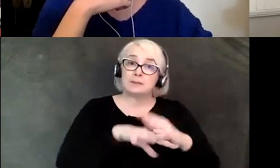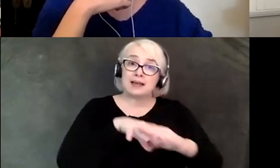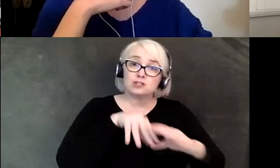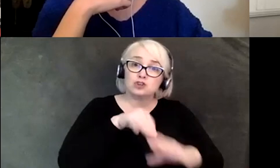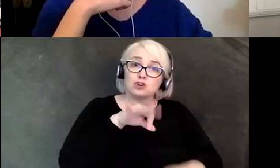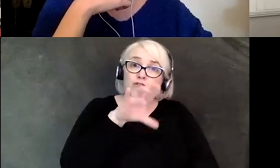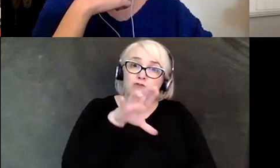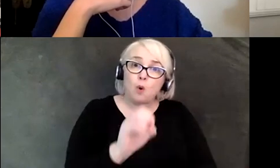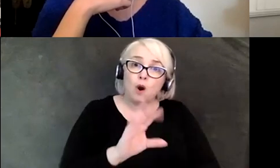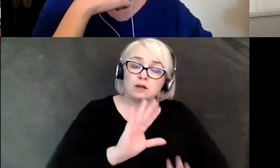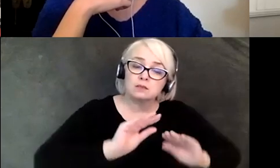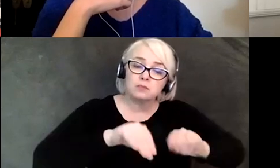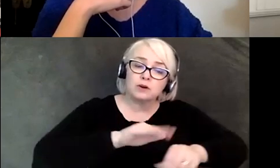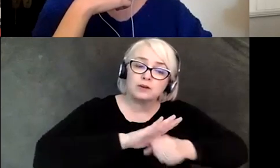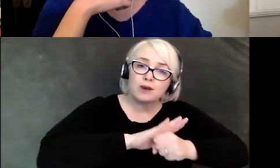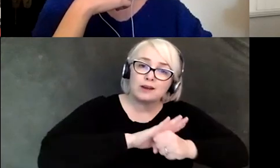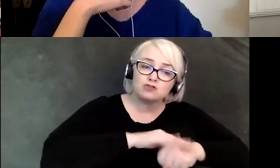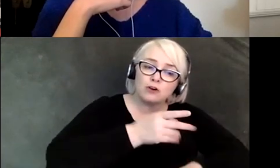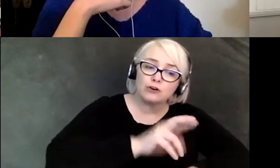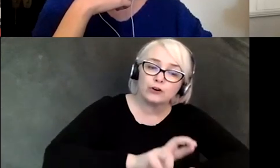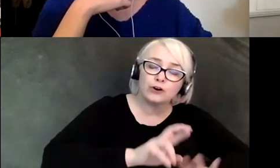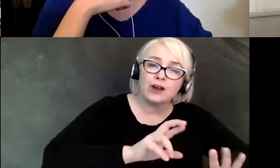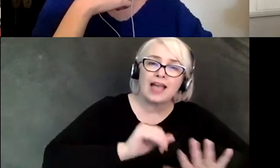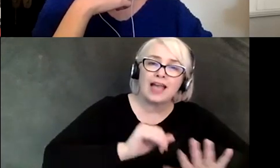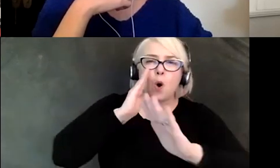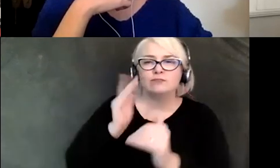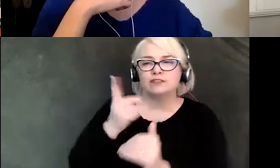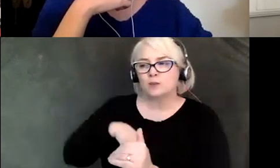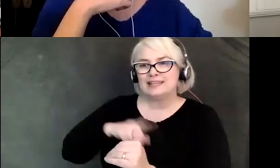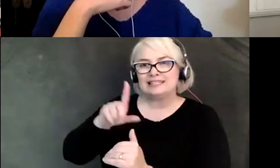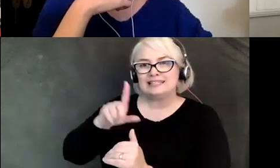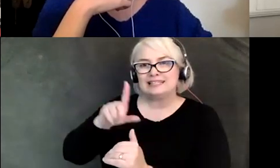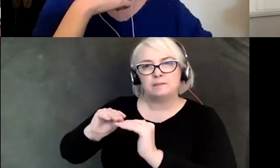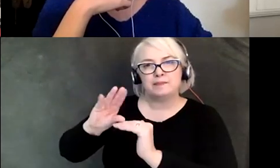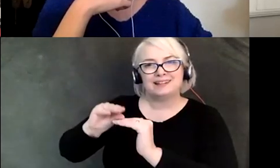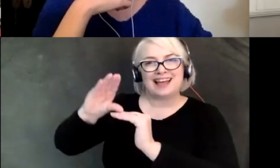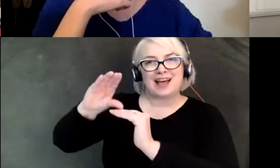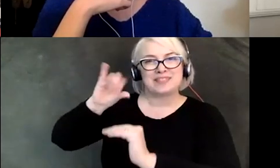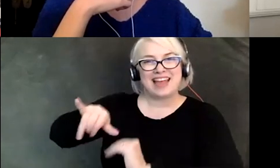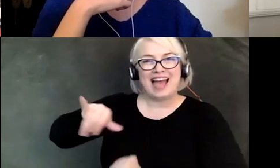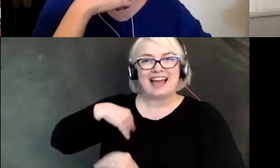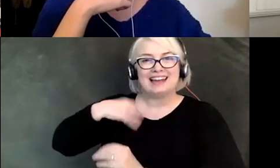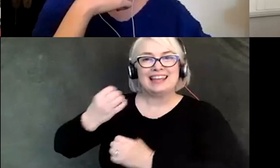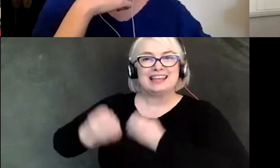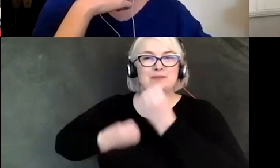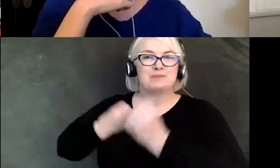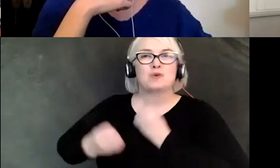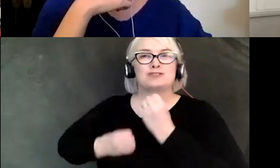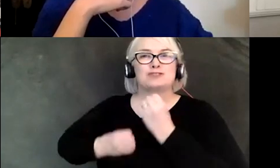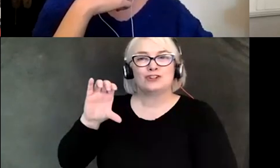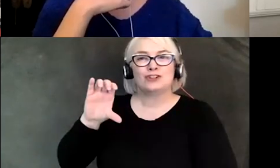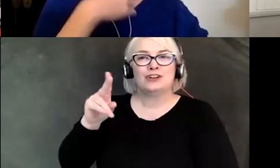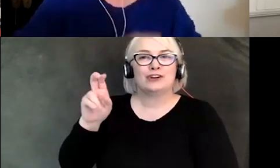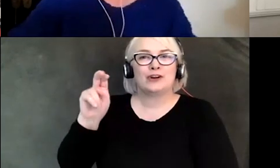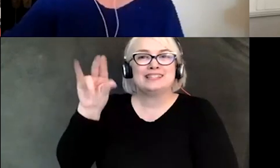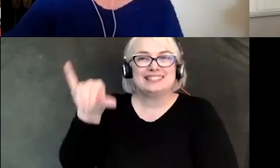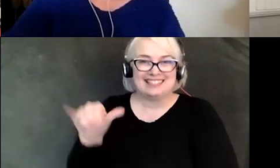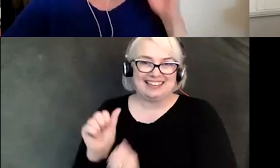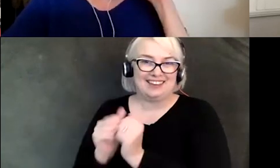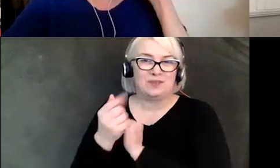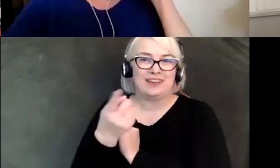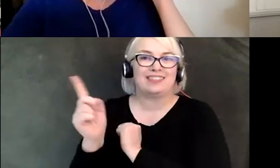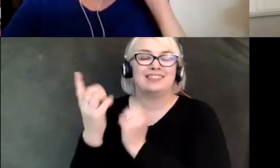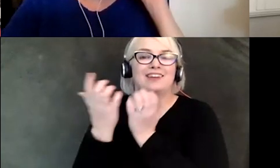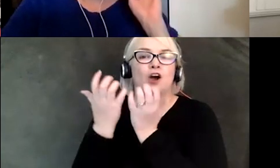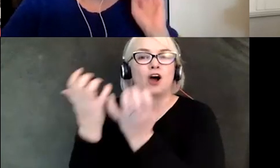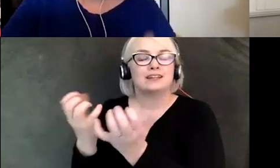that emotional currency, you know, just sort of making sure each card realigned the audience's, um, point of view,